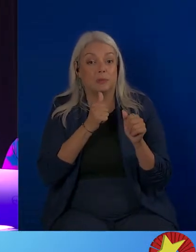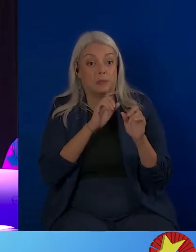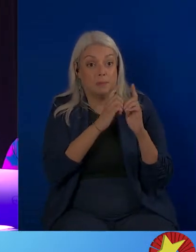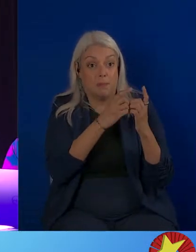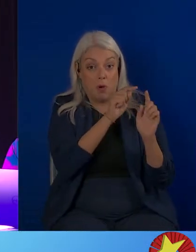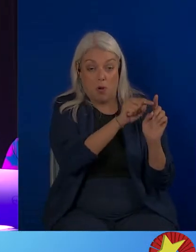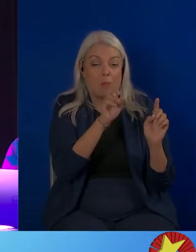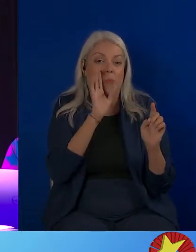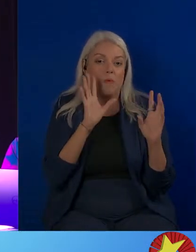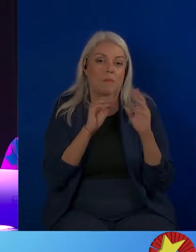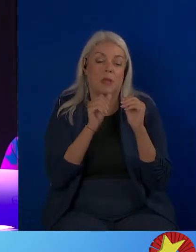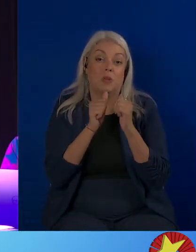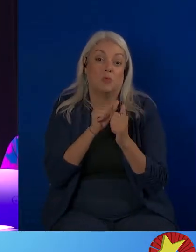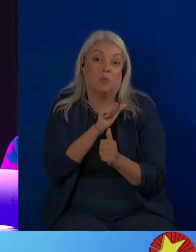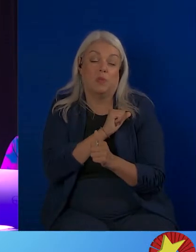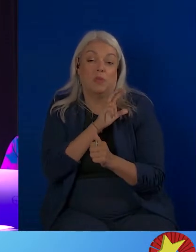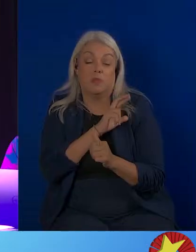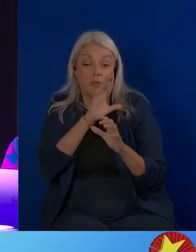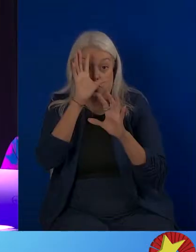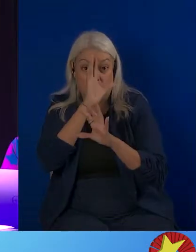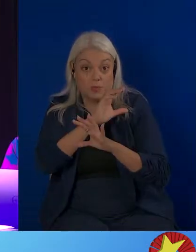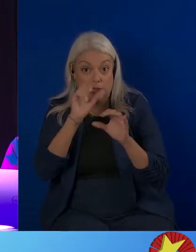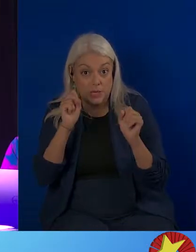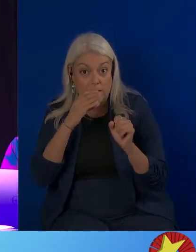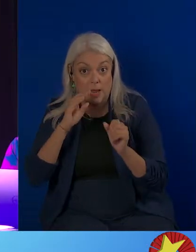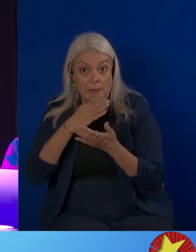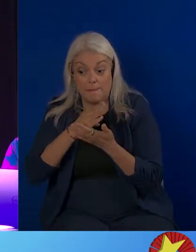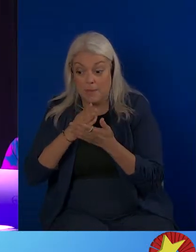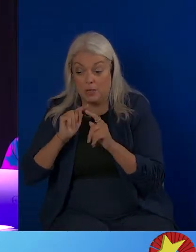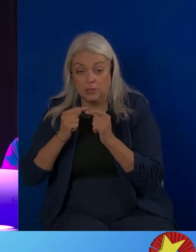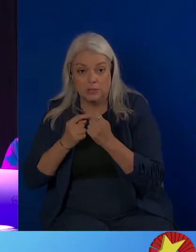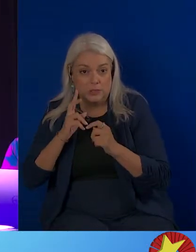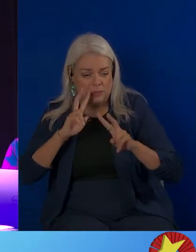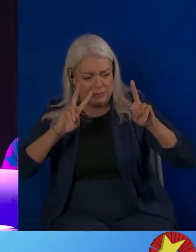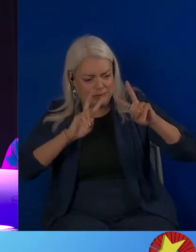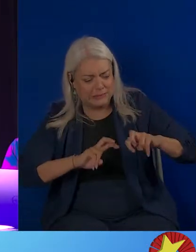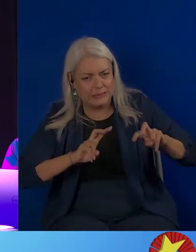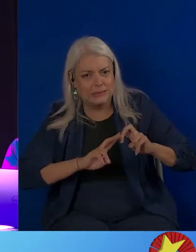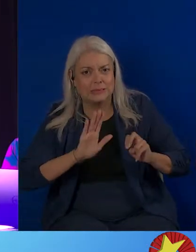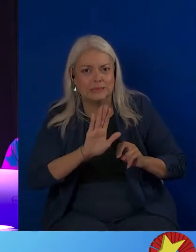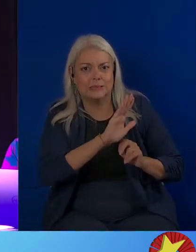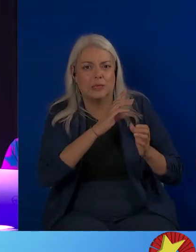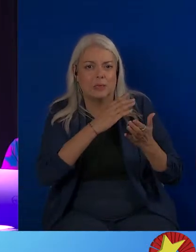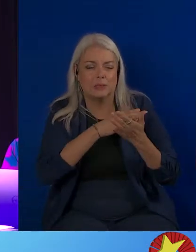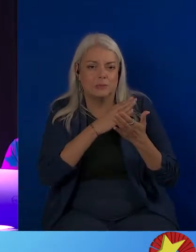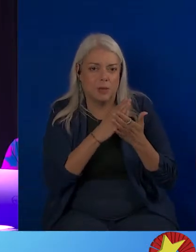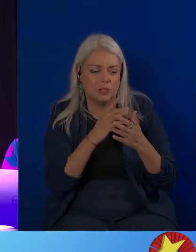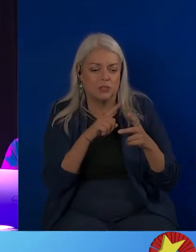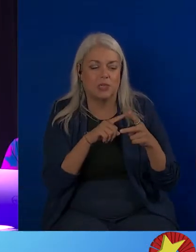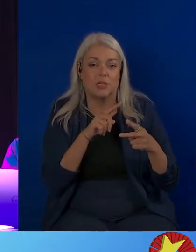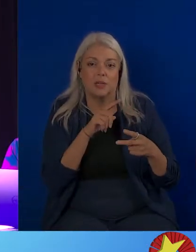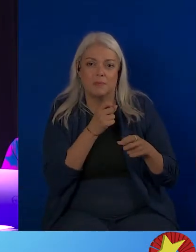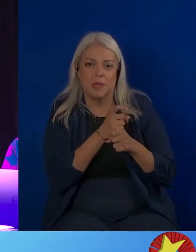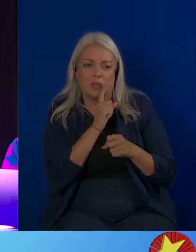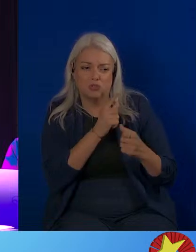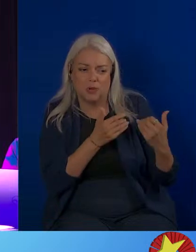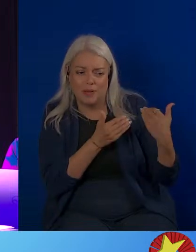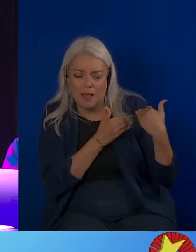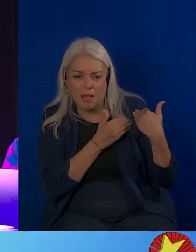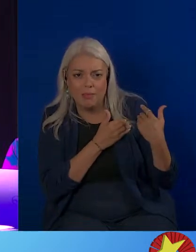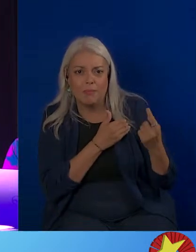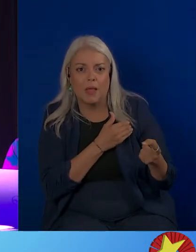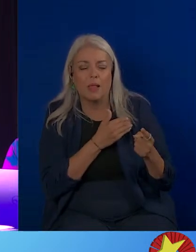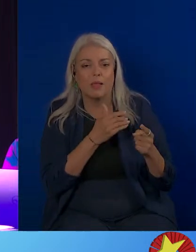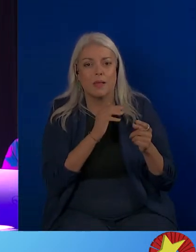in-depth discussions and detailed analysis and looking at accountability, looking at how we can guide planning